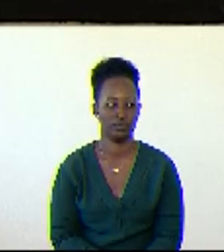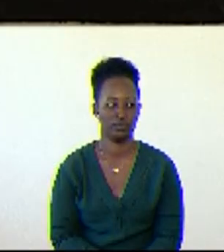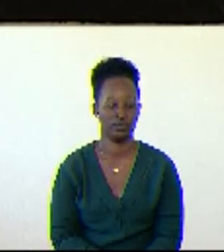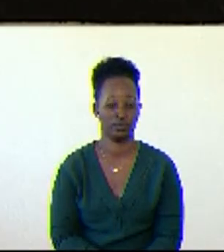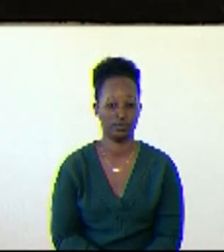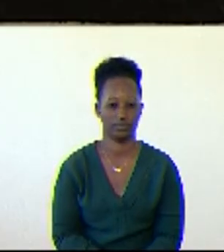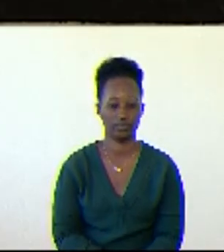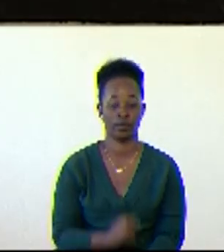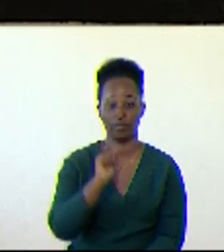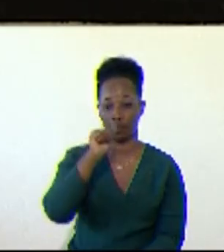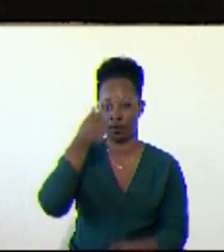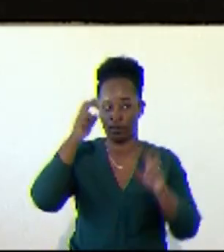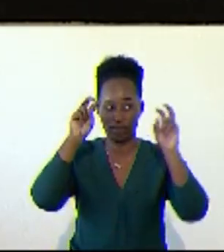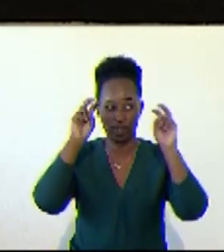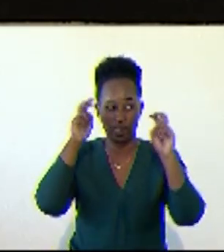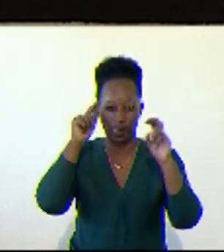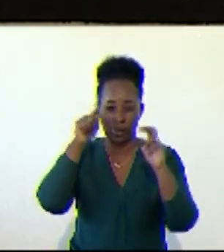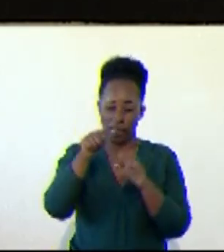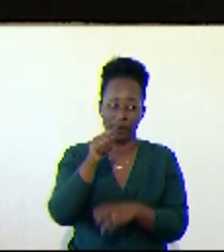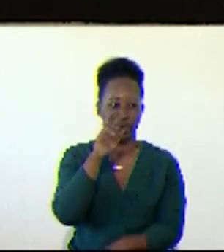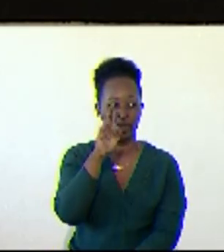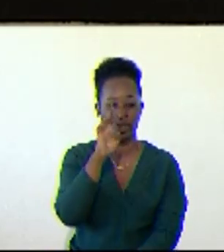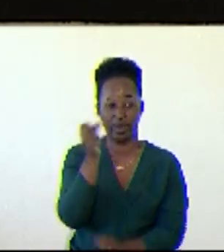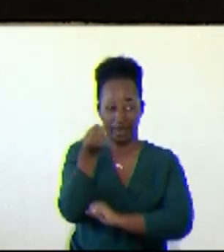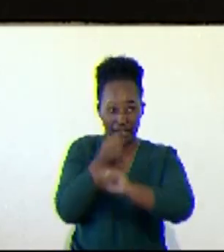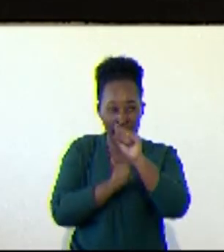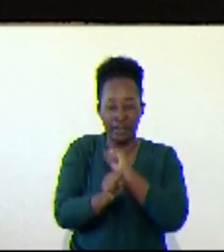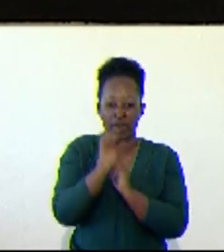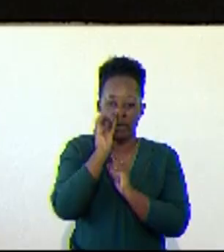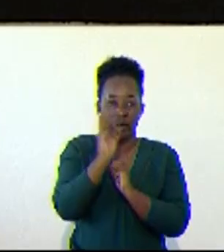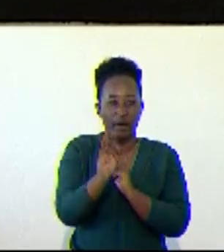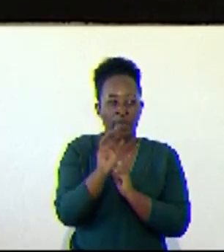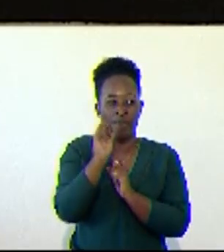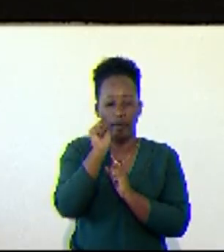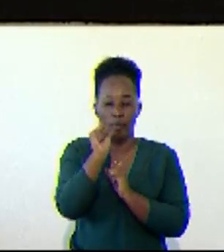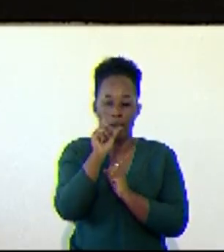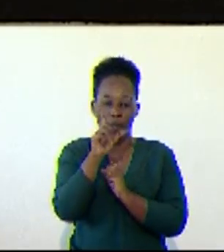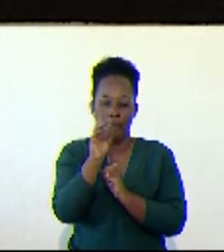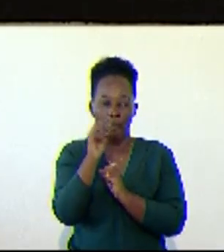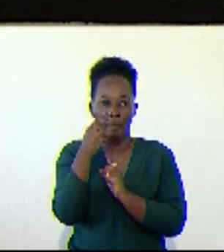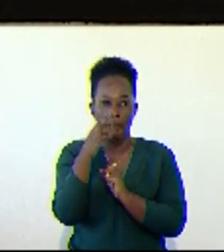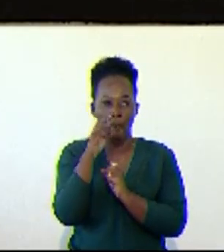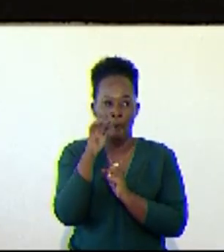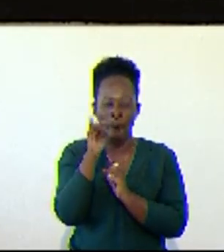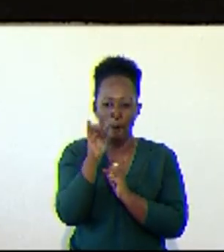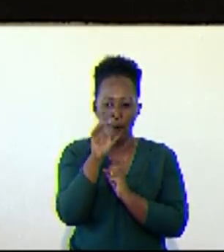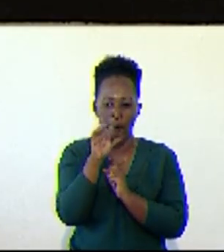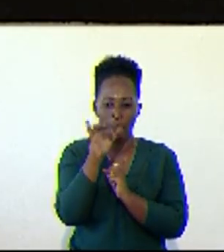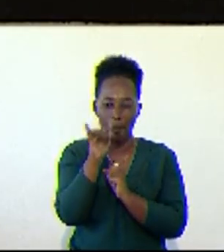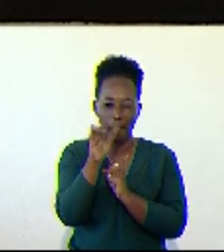Reactivity of aldehydes compared to that of ketones. In the aldehydes, we have the carbonyl